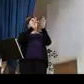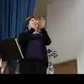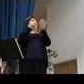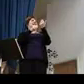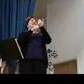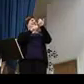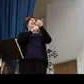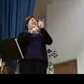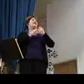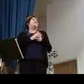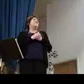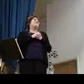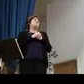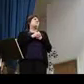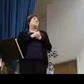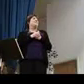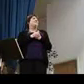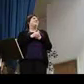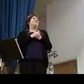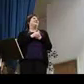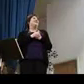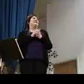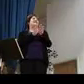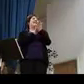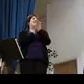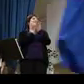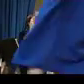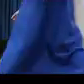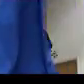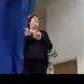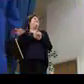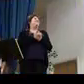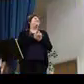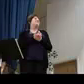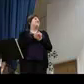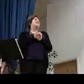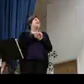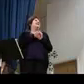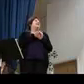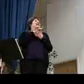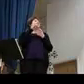Jessica! J. Nicole Wallace, Associate of Applied Science, Medical